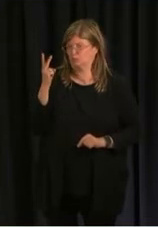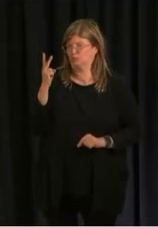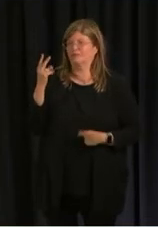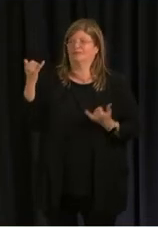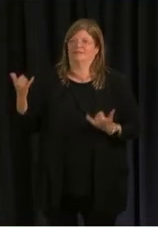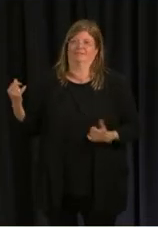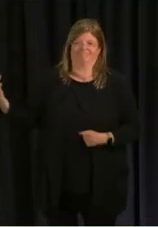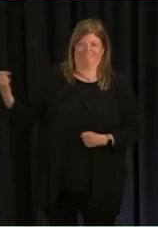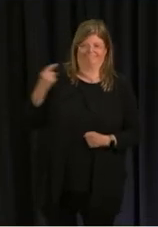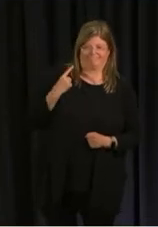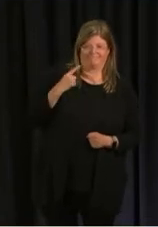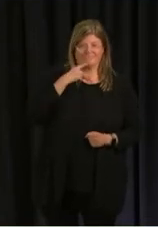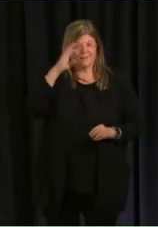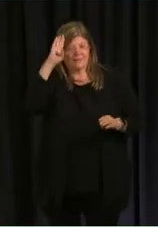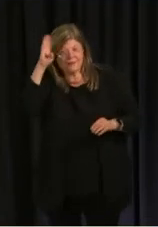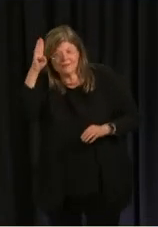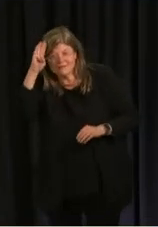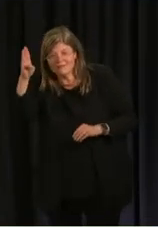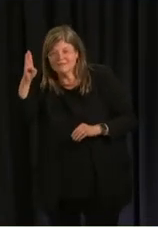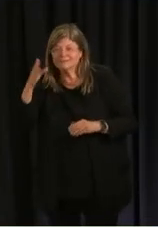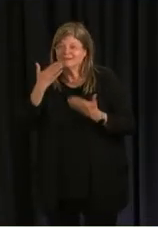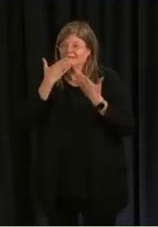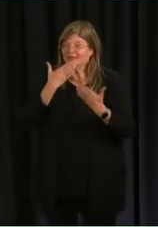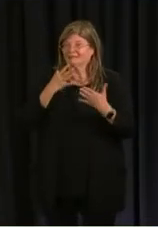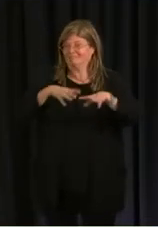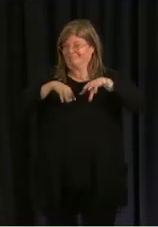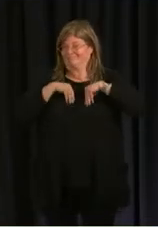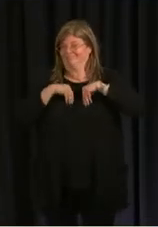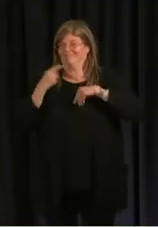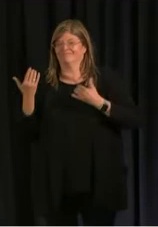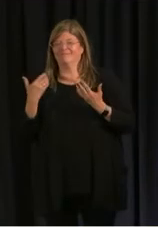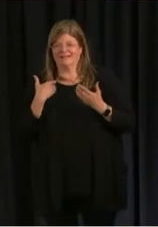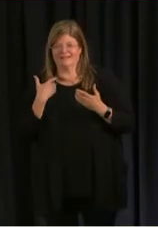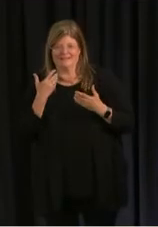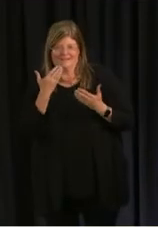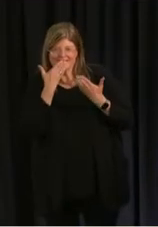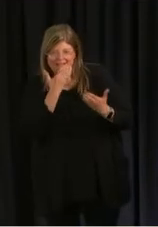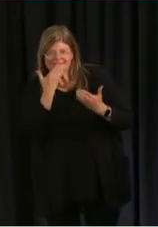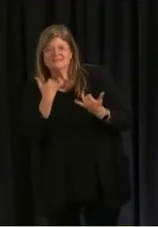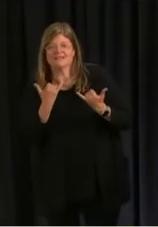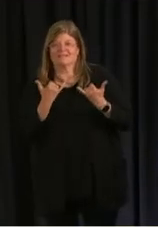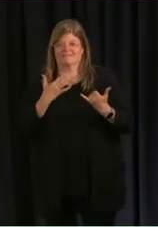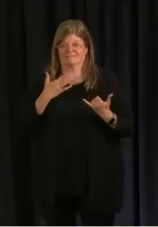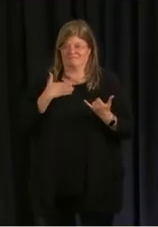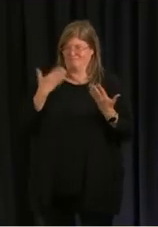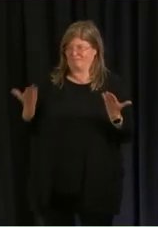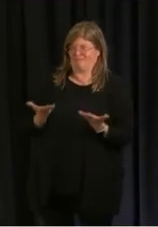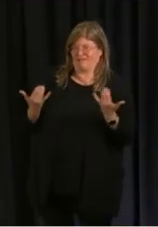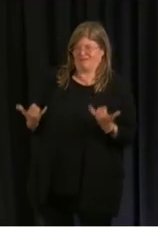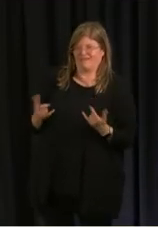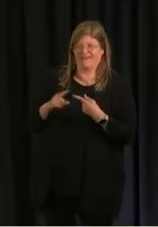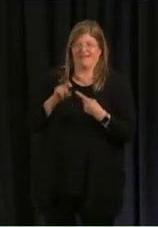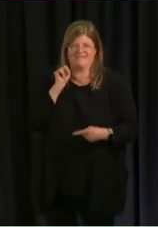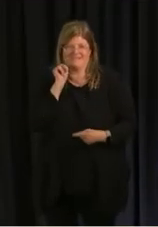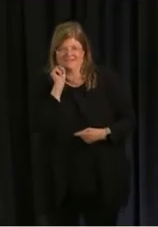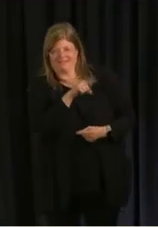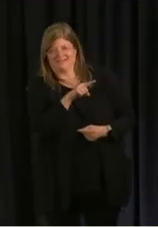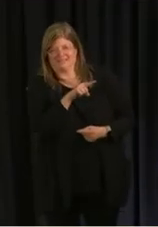Hi. Thank you for taking my question, and thank you for being here today, giving us this